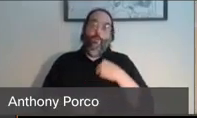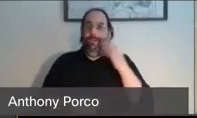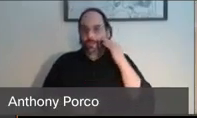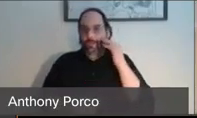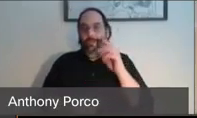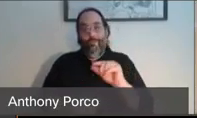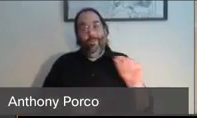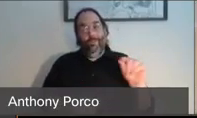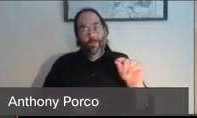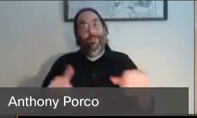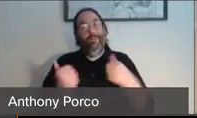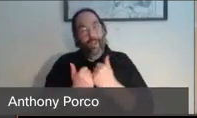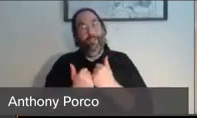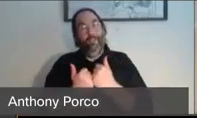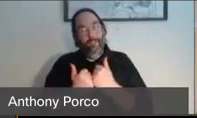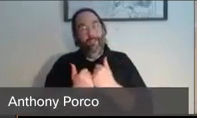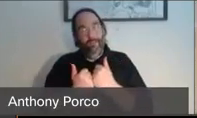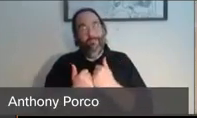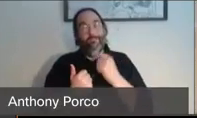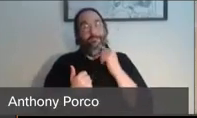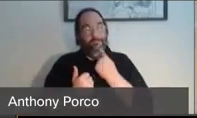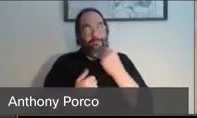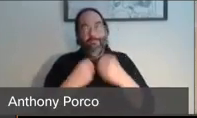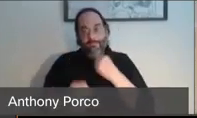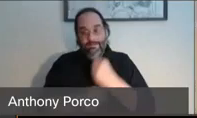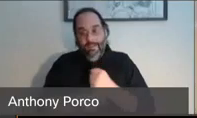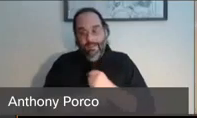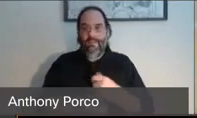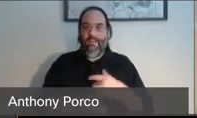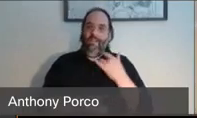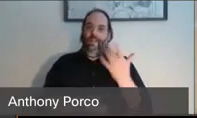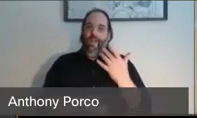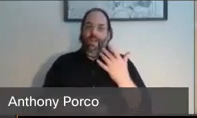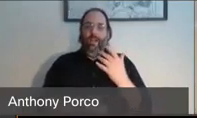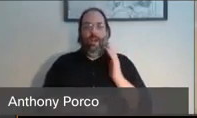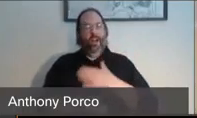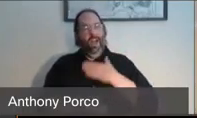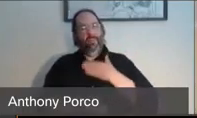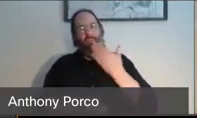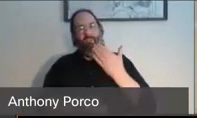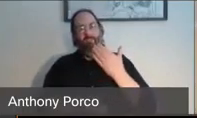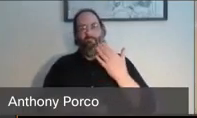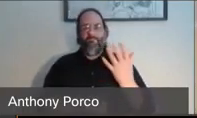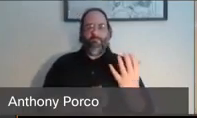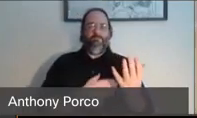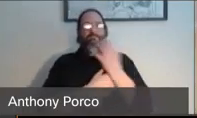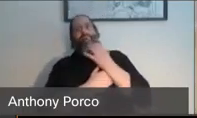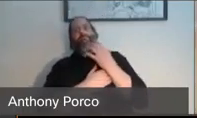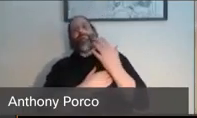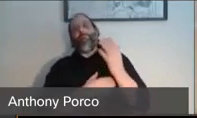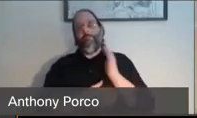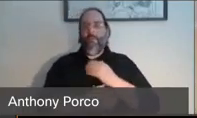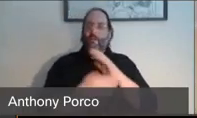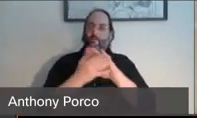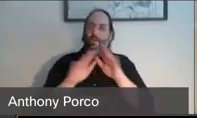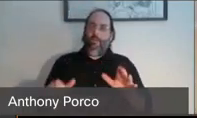been challenging and really, really hard. At times feeling like a full assault on our happiness and our peace of mind. Another